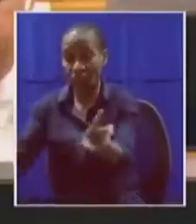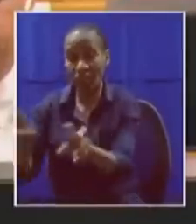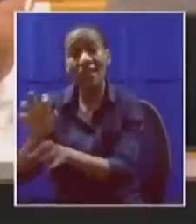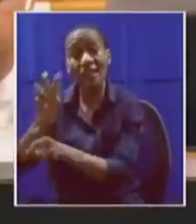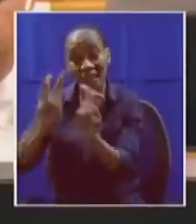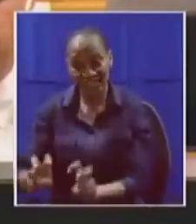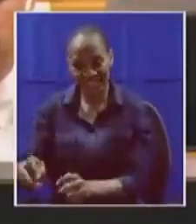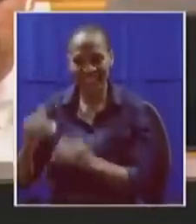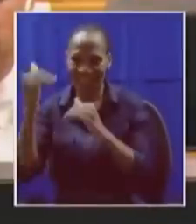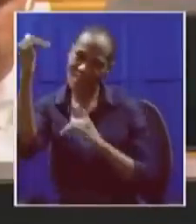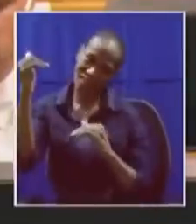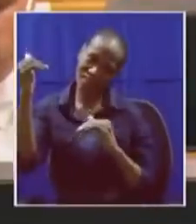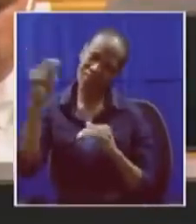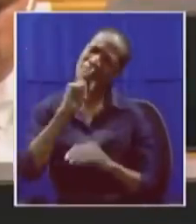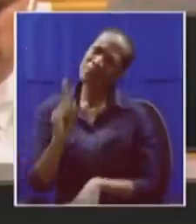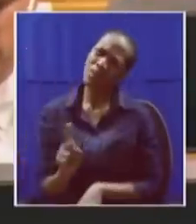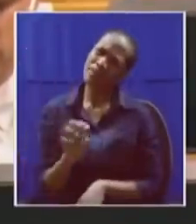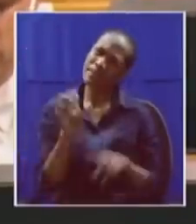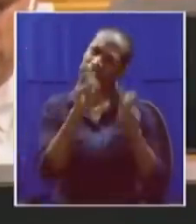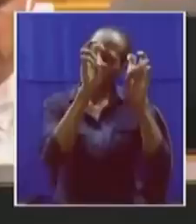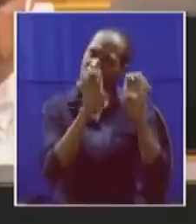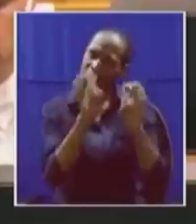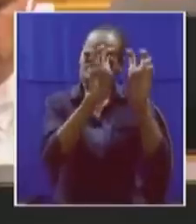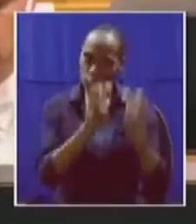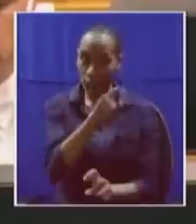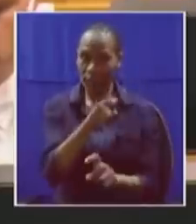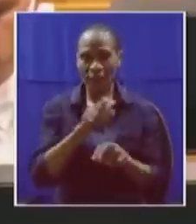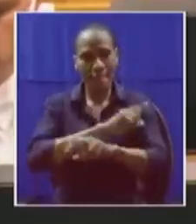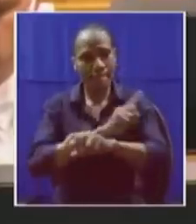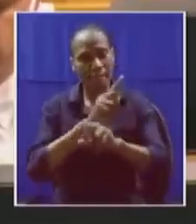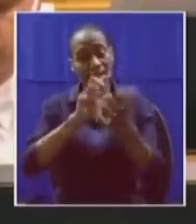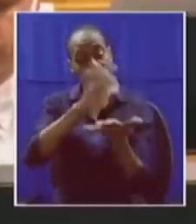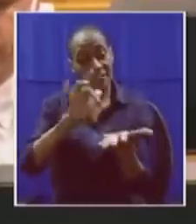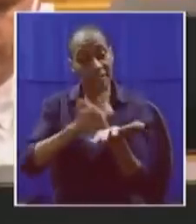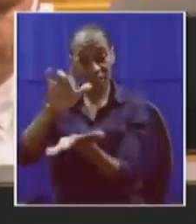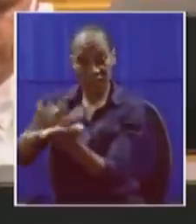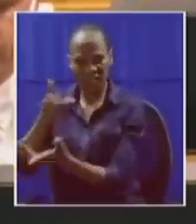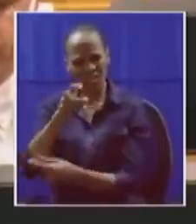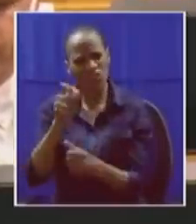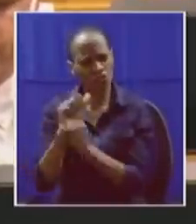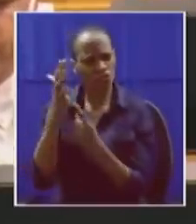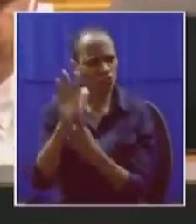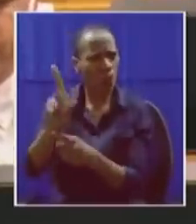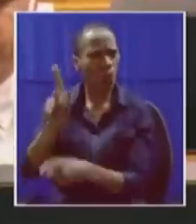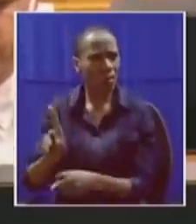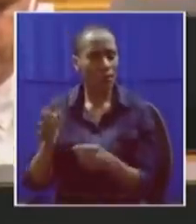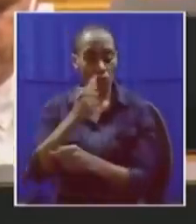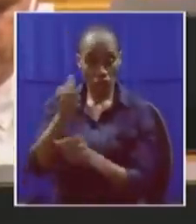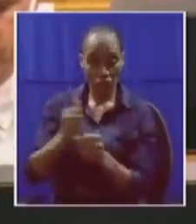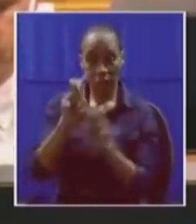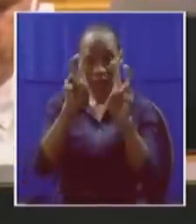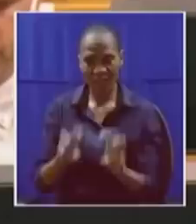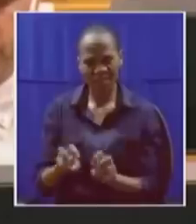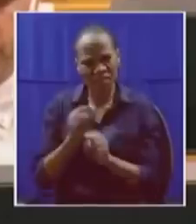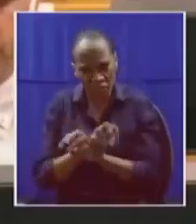of the significant pollution emitted by Eskom's coal-fired power stations. Renewable energy has a major role to play in cleaning up our